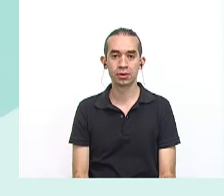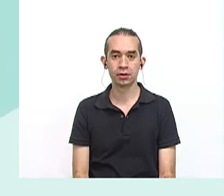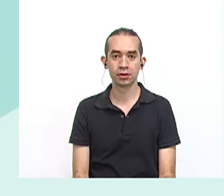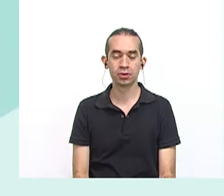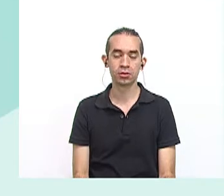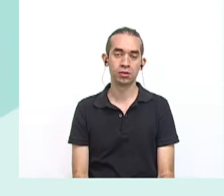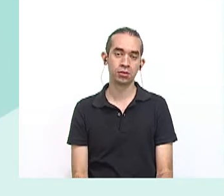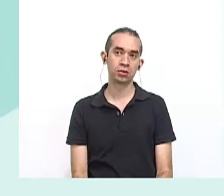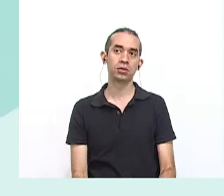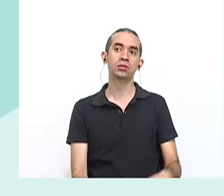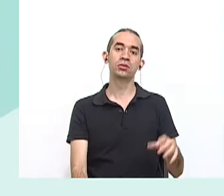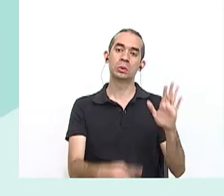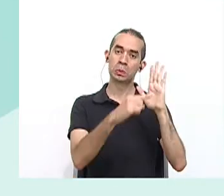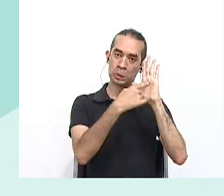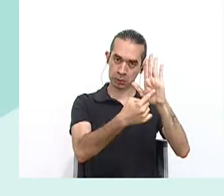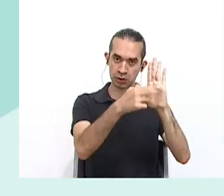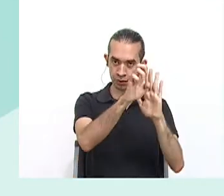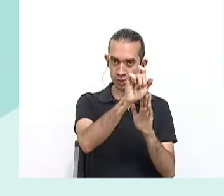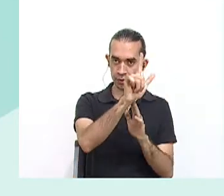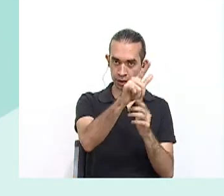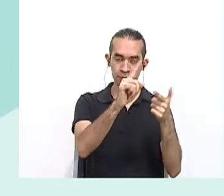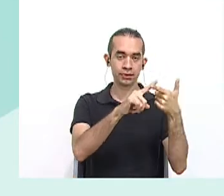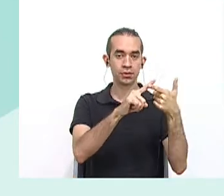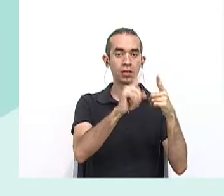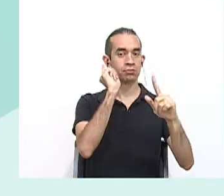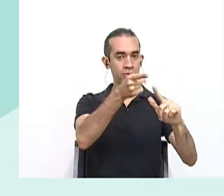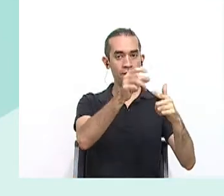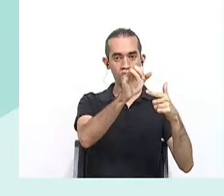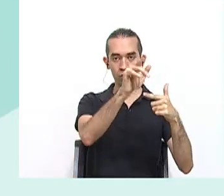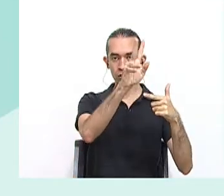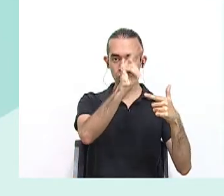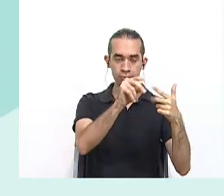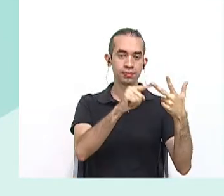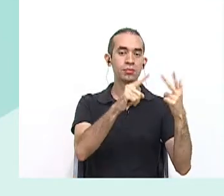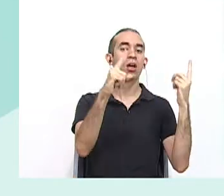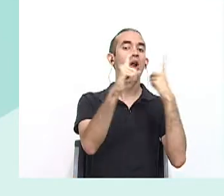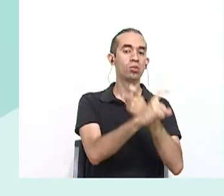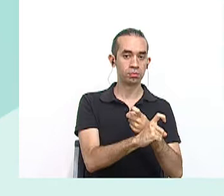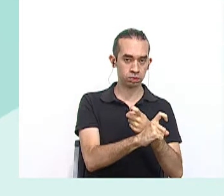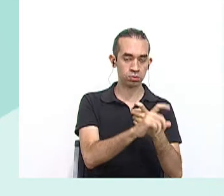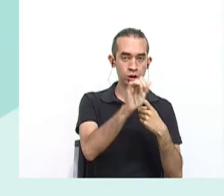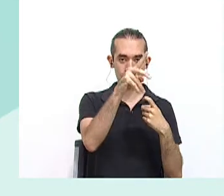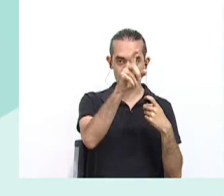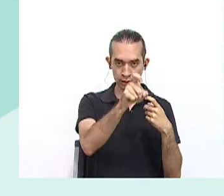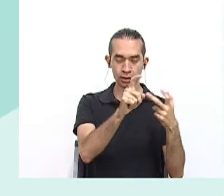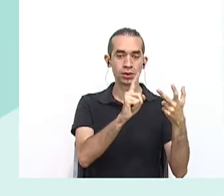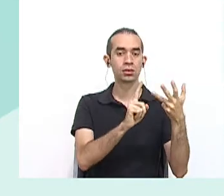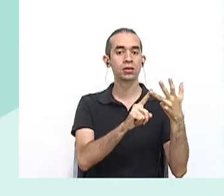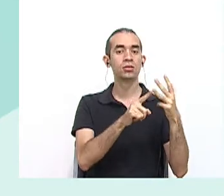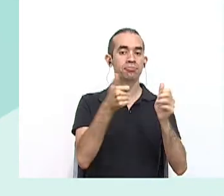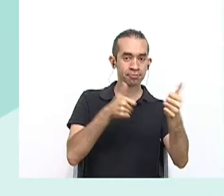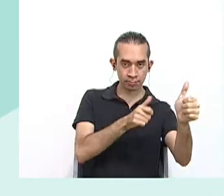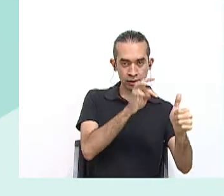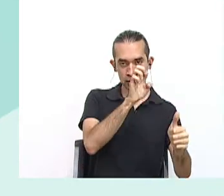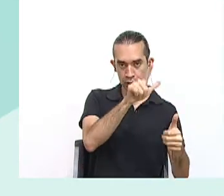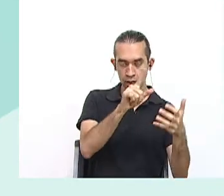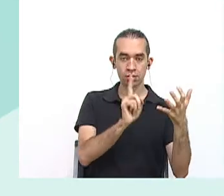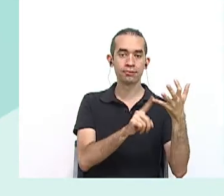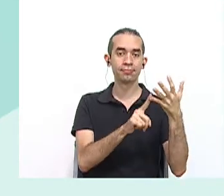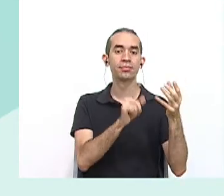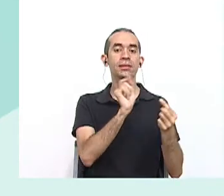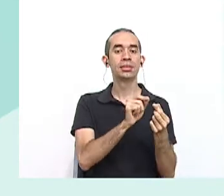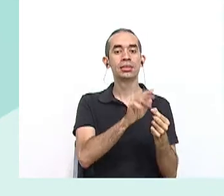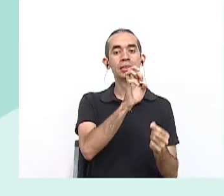words to reveal, a function, complex, a trail, details,